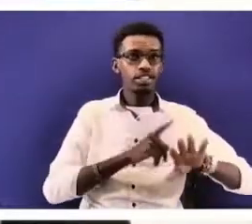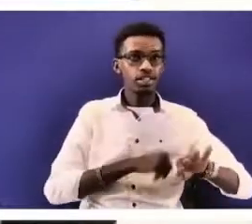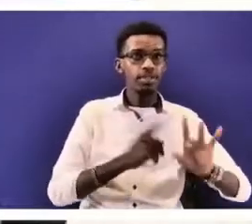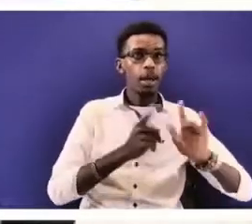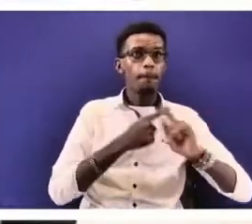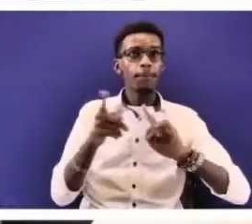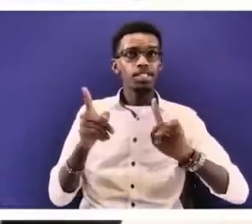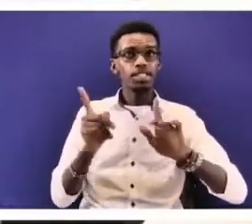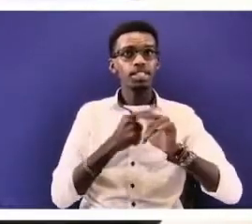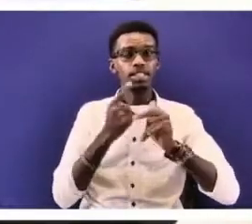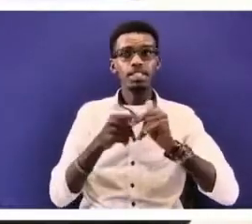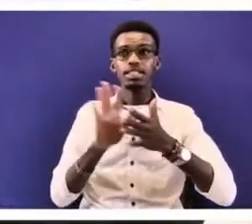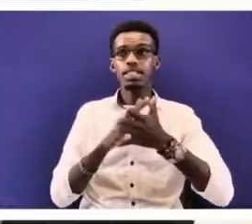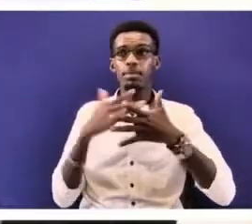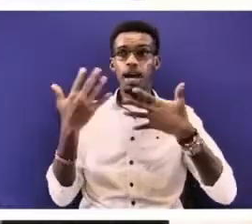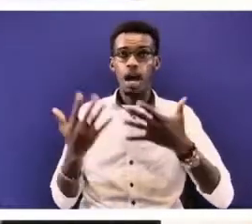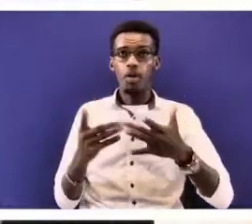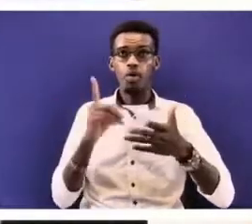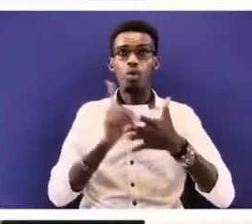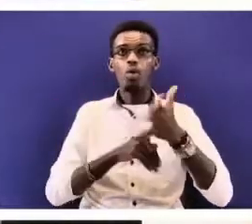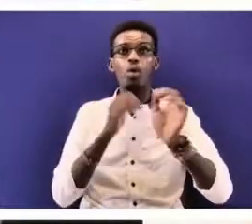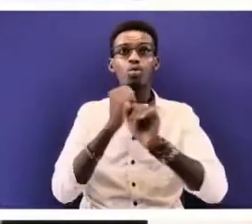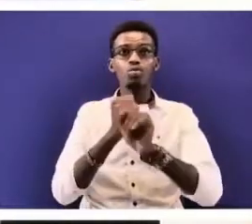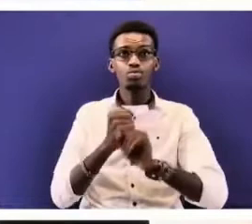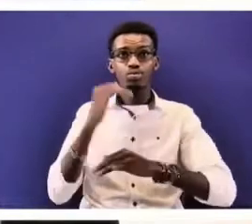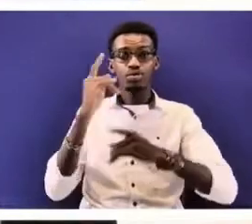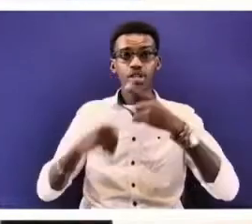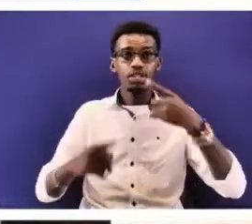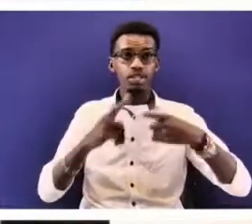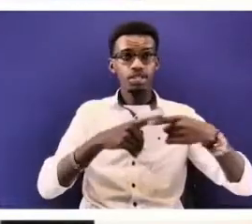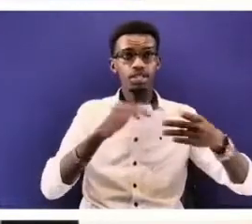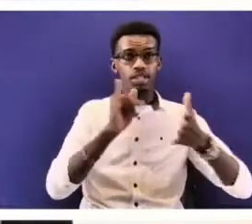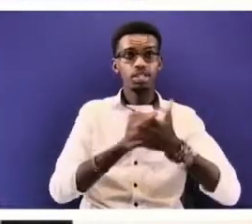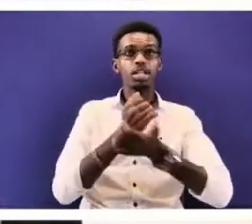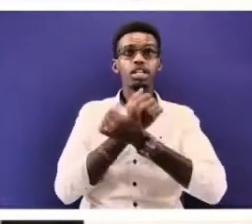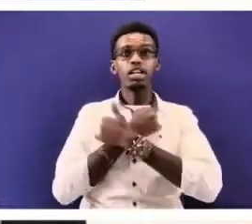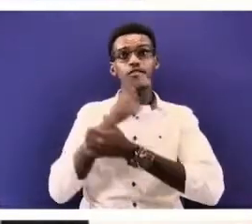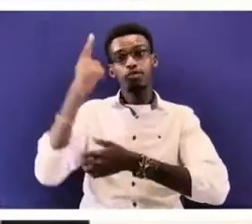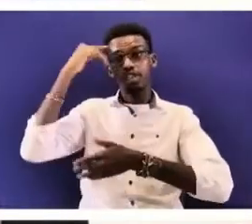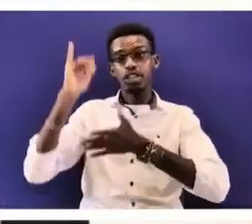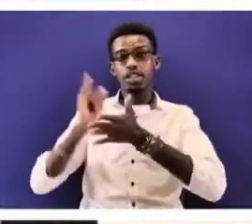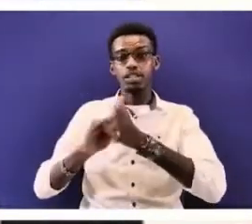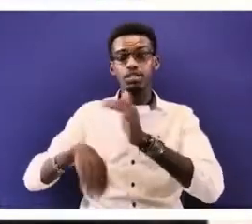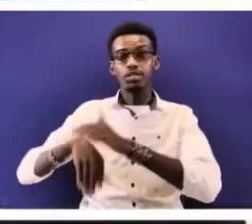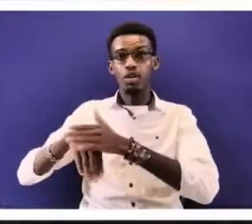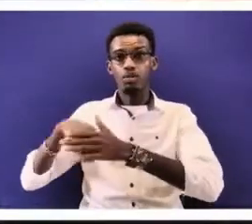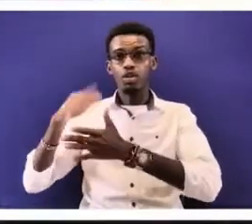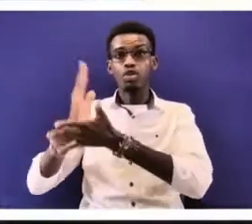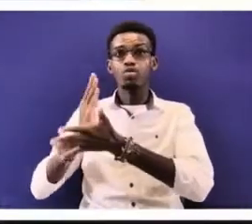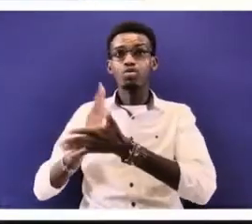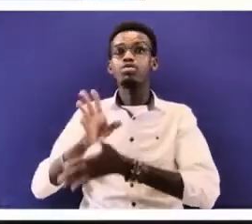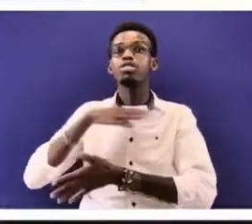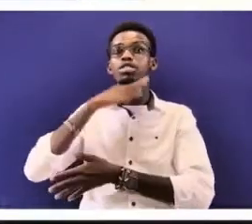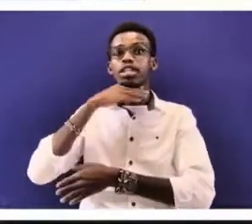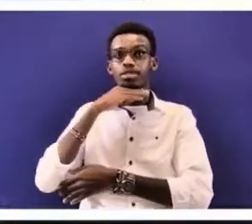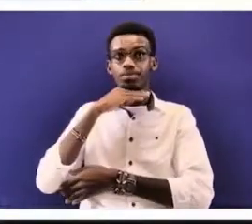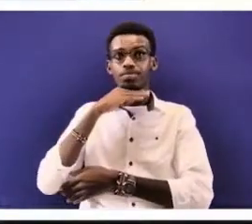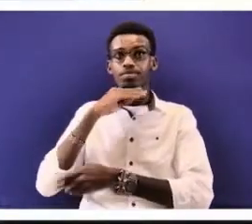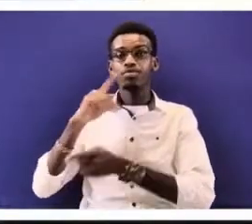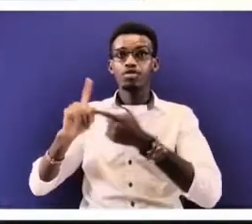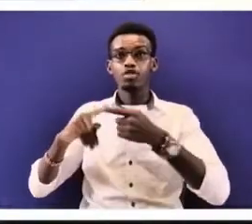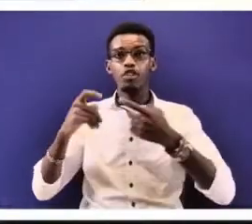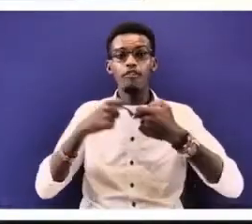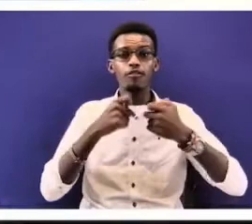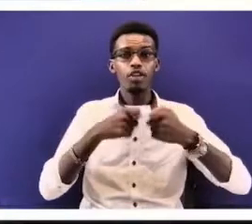but somehow throughout the years, that love for that sport just died up or fizzled